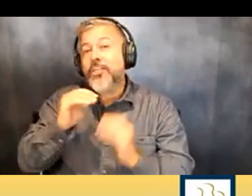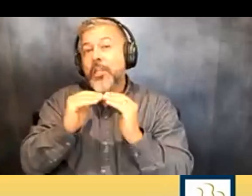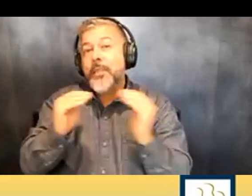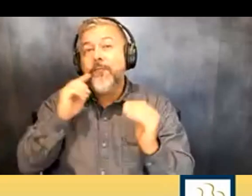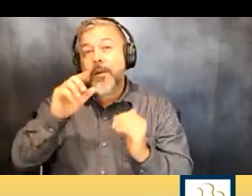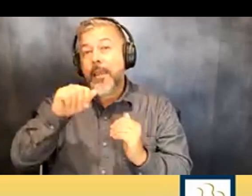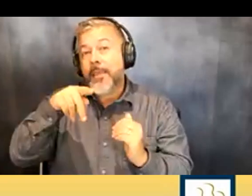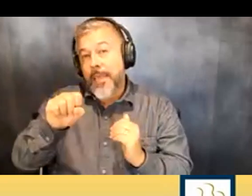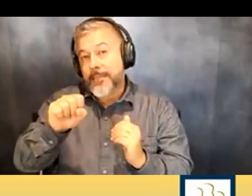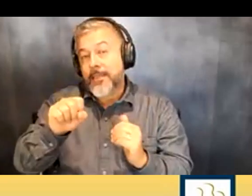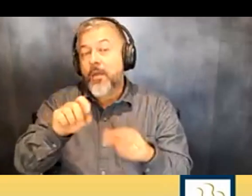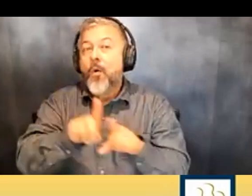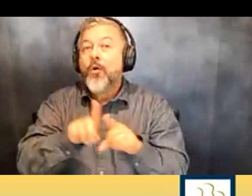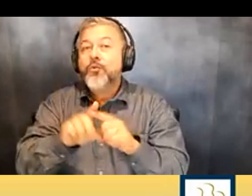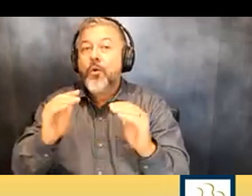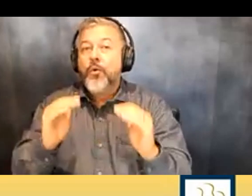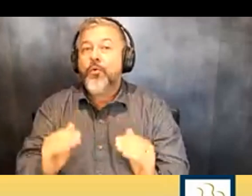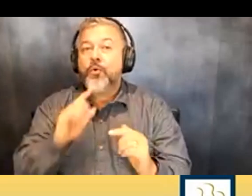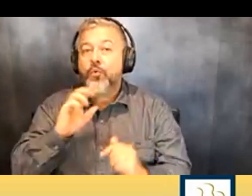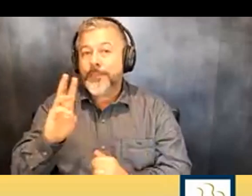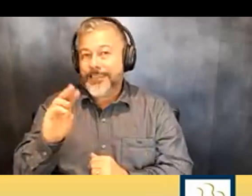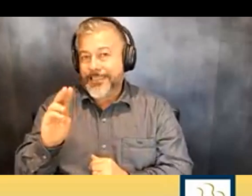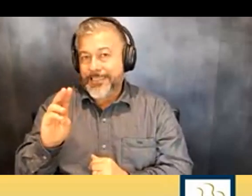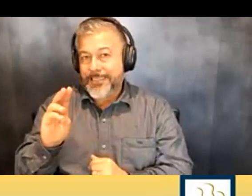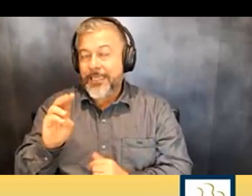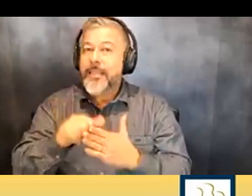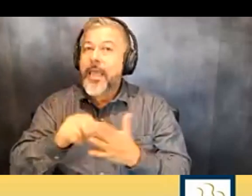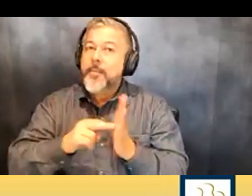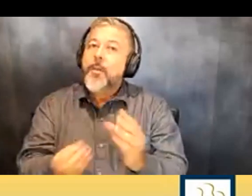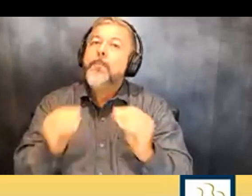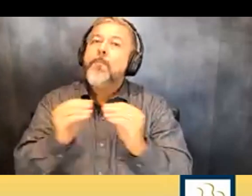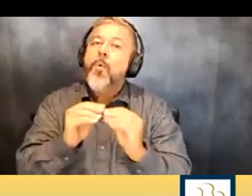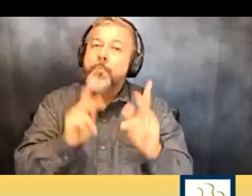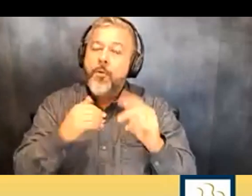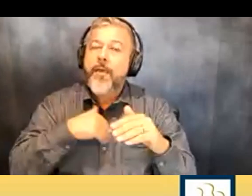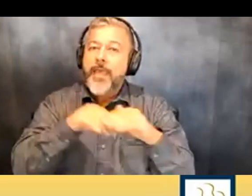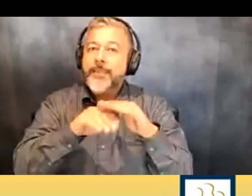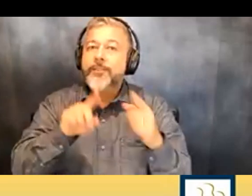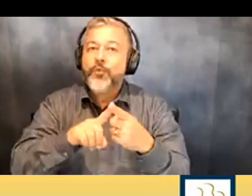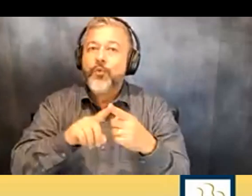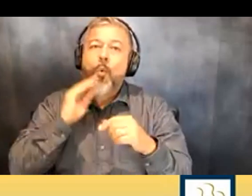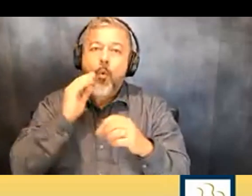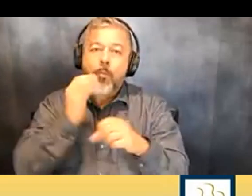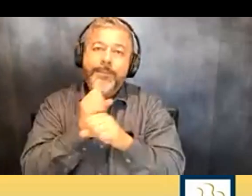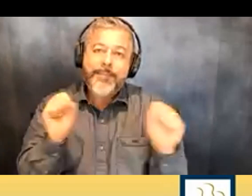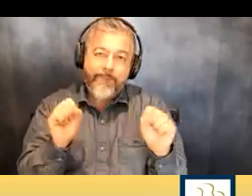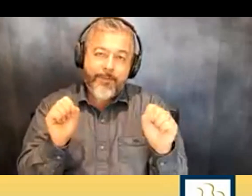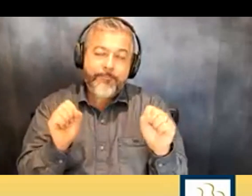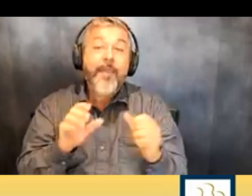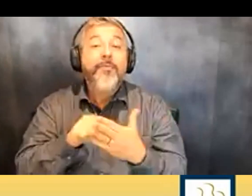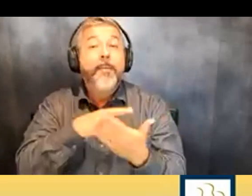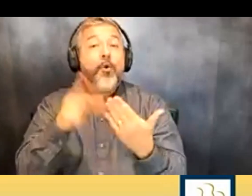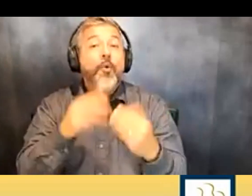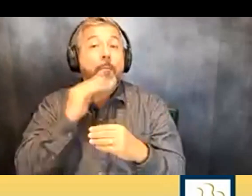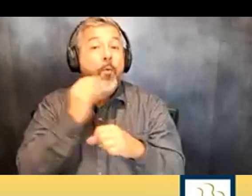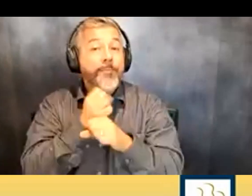is also being lowered to 60. So that'll mean more people will have access to HomeSafe. HomeSafe itself received an